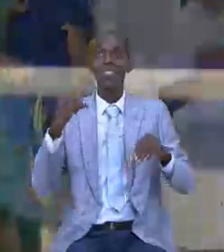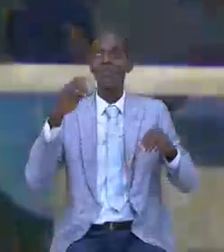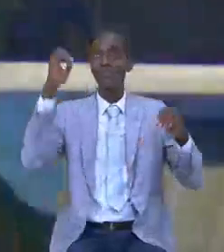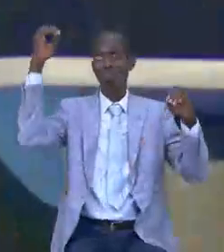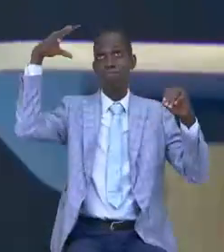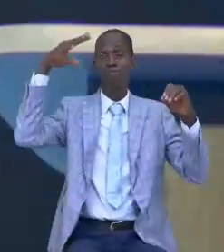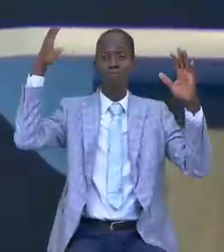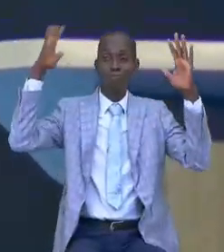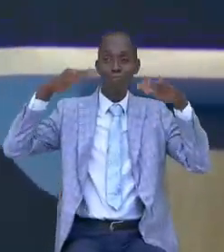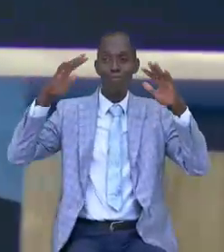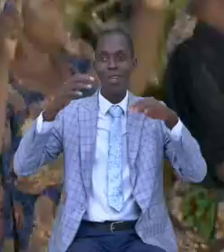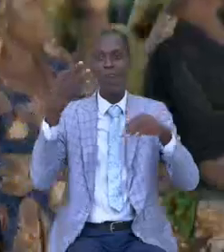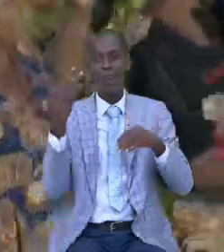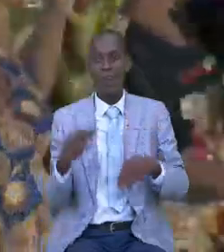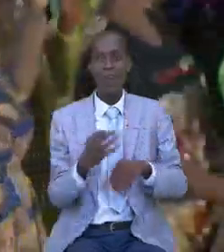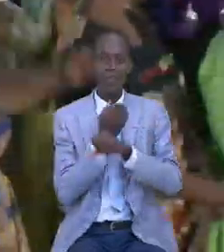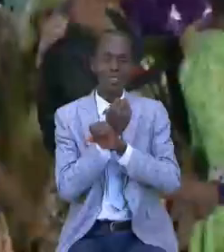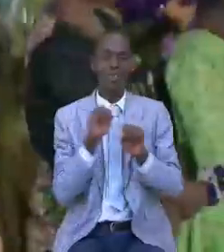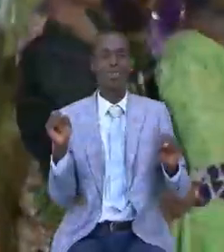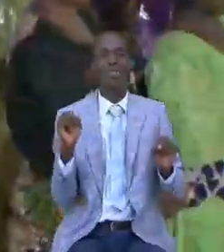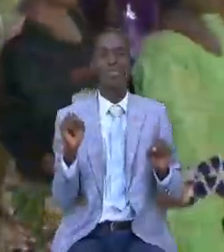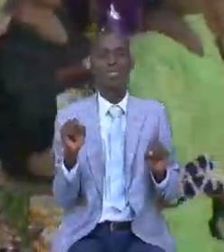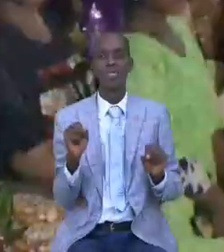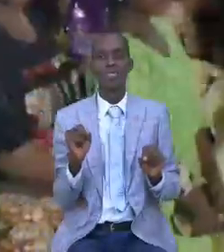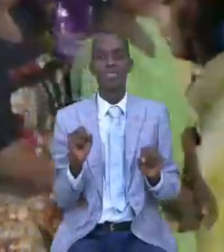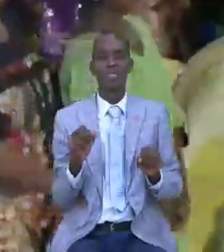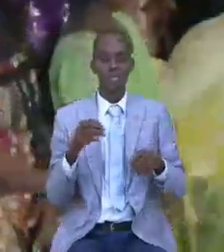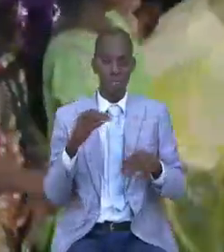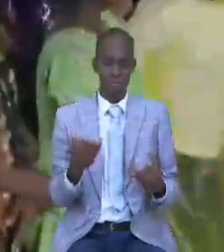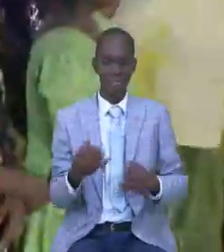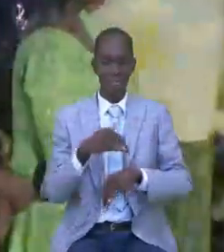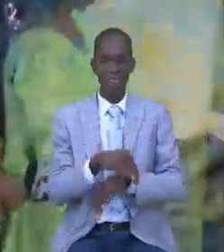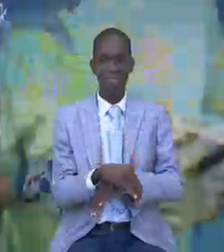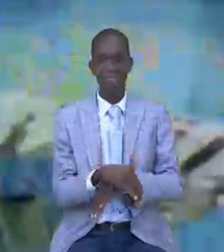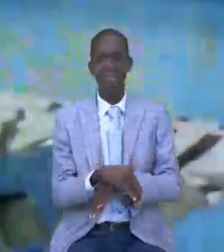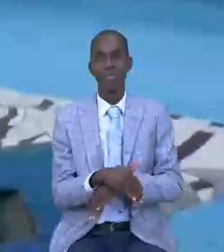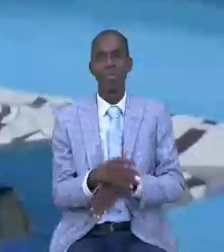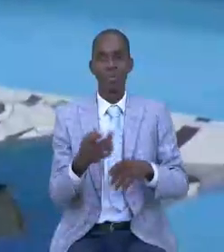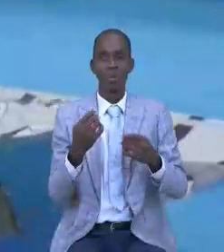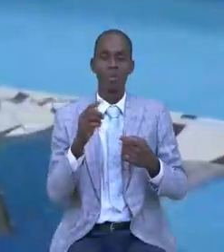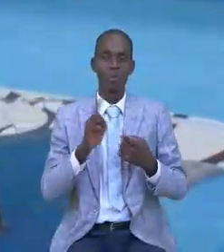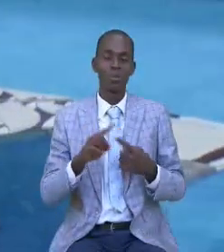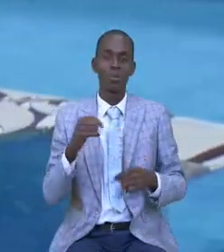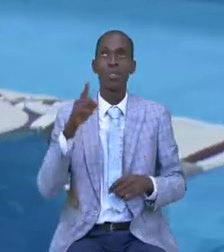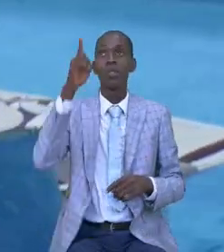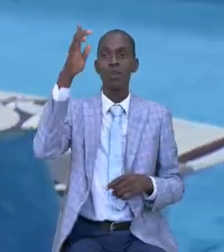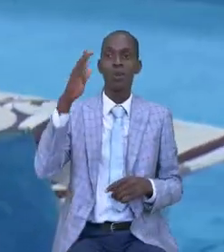Showers of salvation. Again, tonight we come to the God of